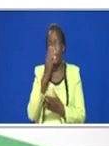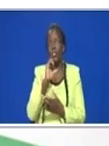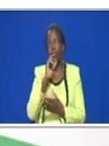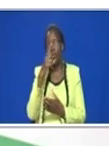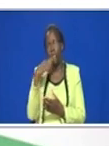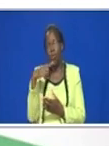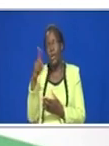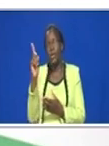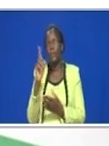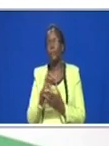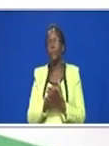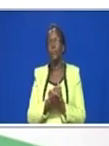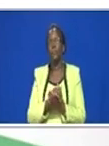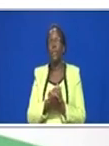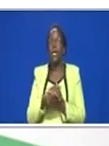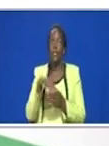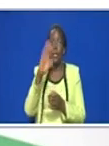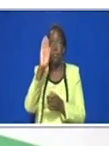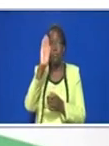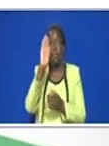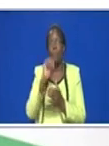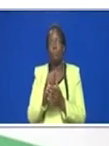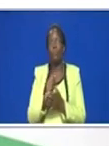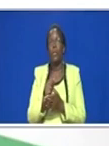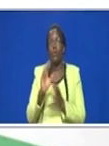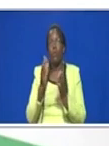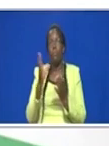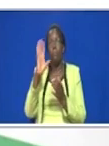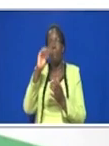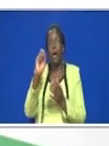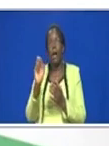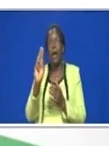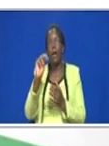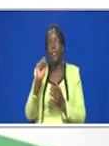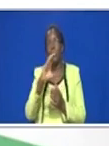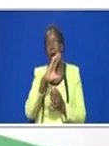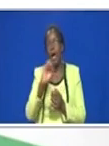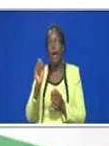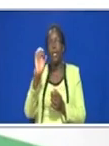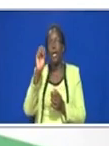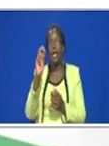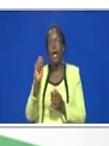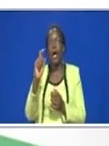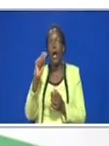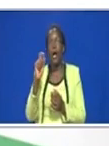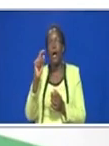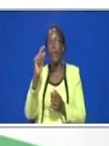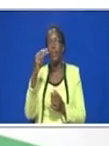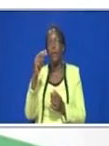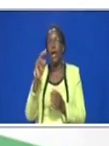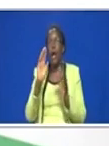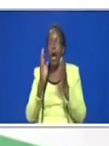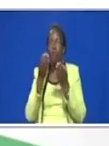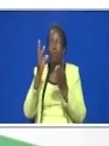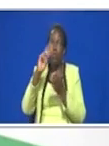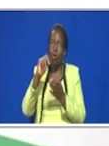correct. Then we go to option B. We have Mars and Earth. between Mars and Earth, we've seen there's no